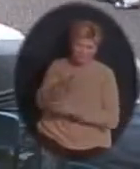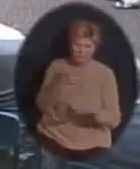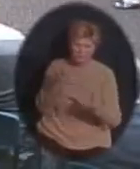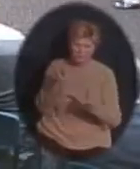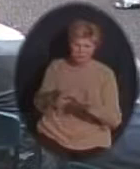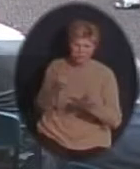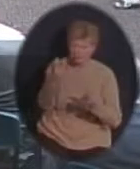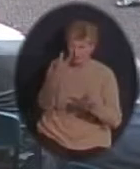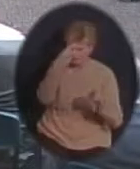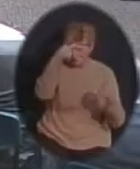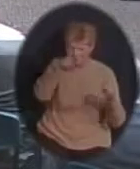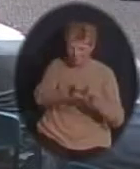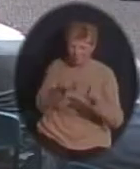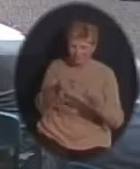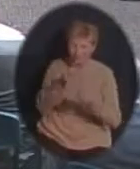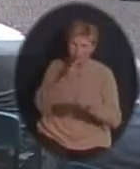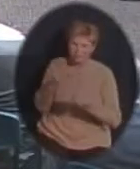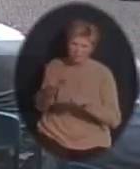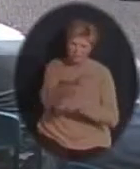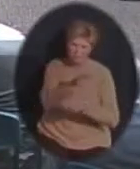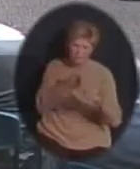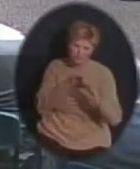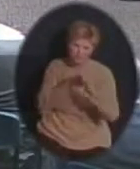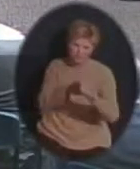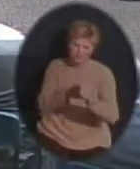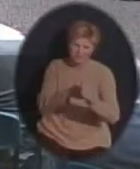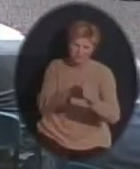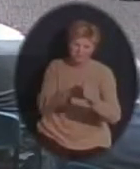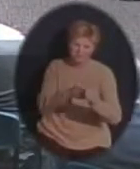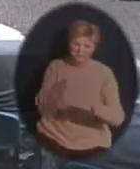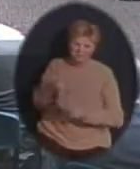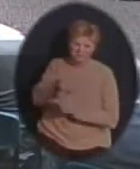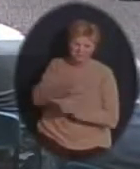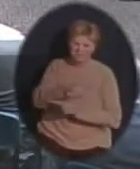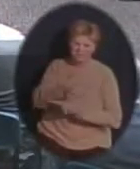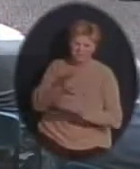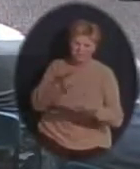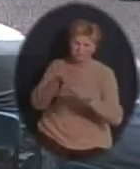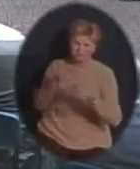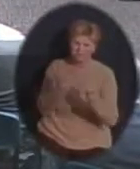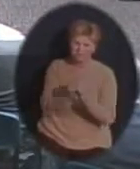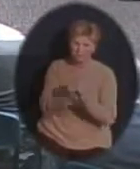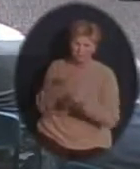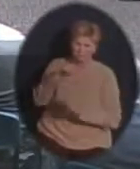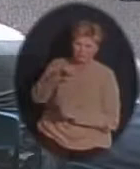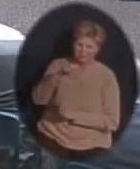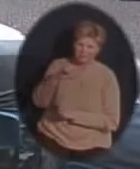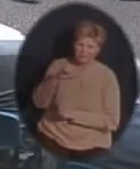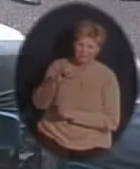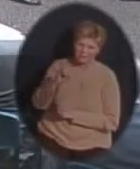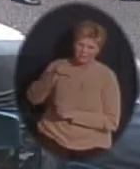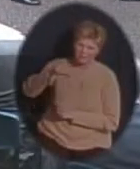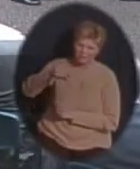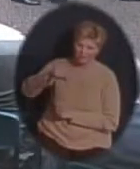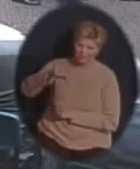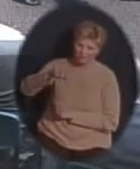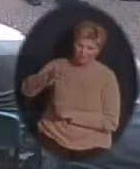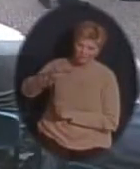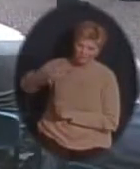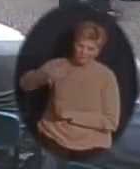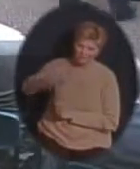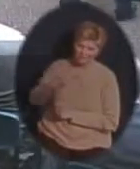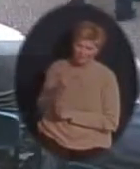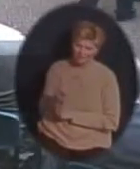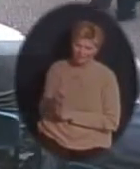100 semifinalists in the state to compete in the Kansas Geography Bee a month ago. Eshwar finished 4th in the state,